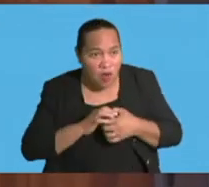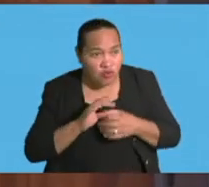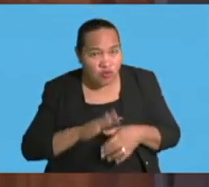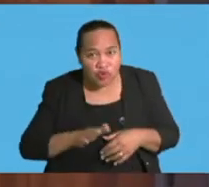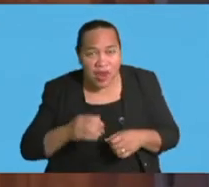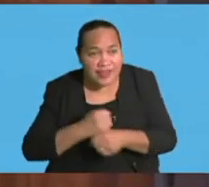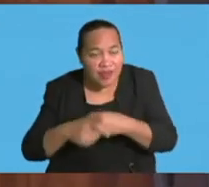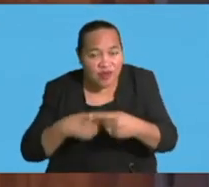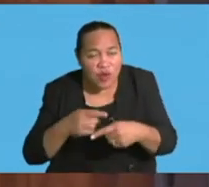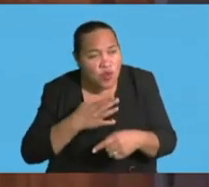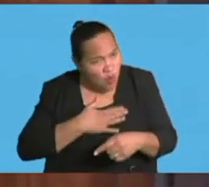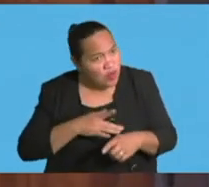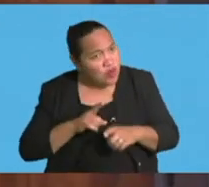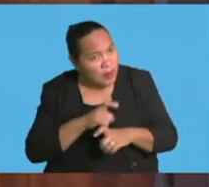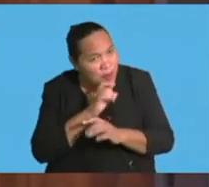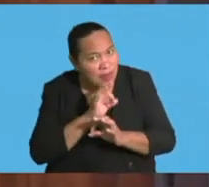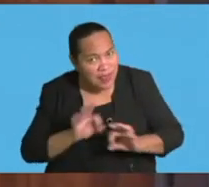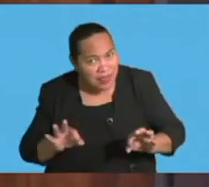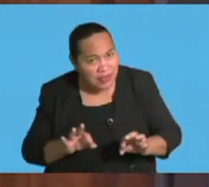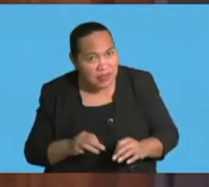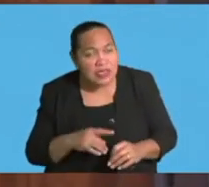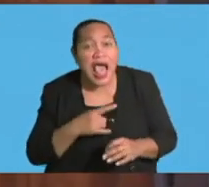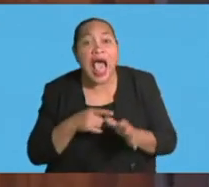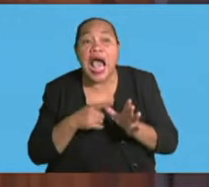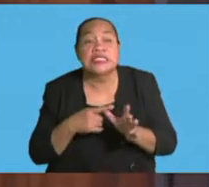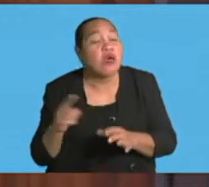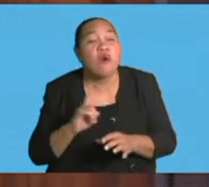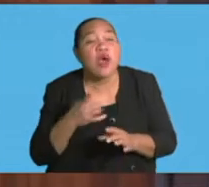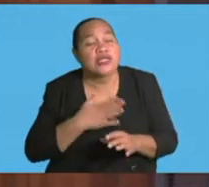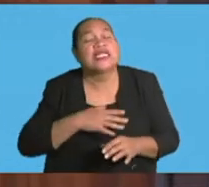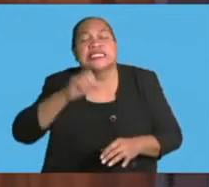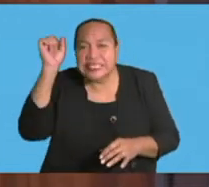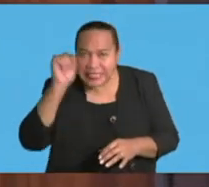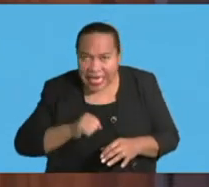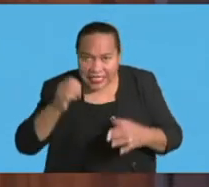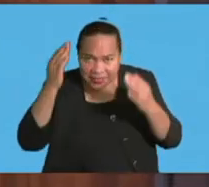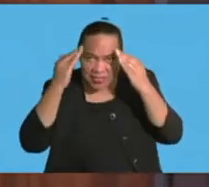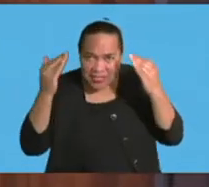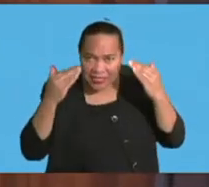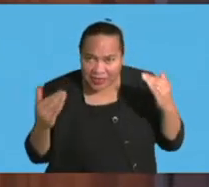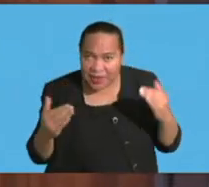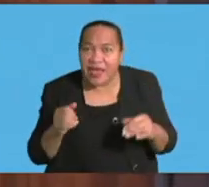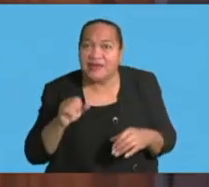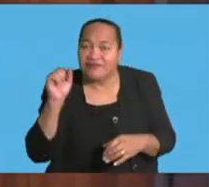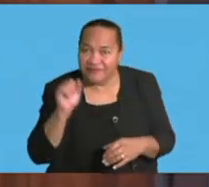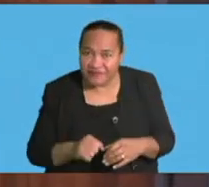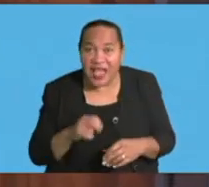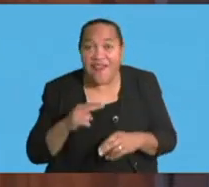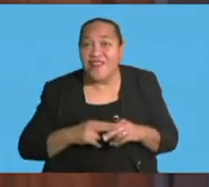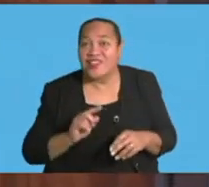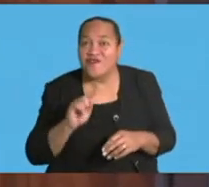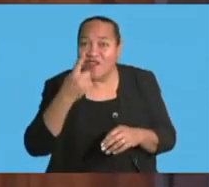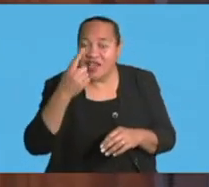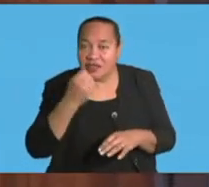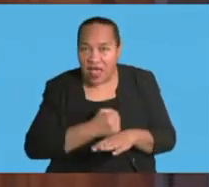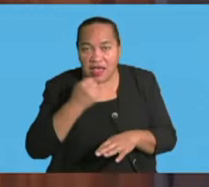want stability? The answer is absolutely yes, Mr. Speaker, say yes. The Fiji First government has the